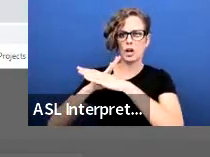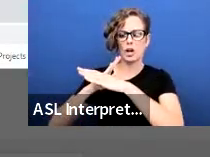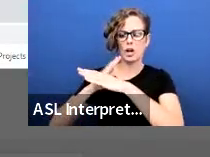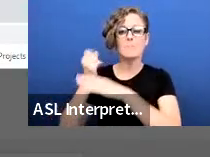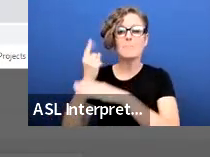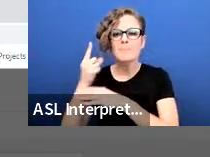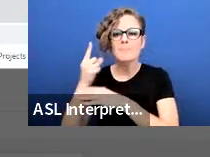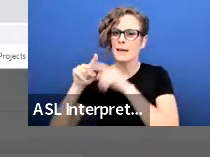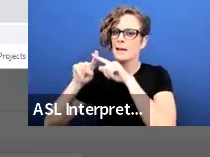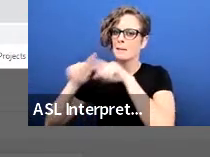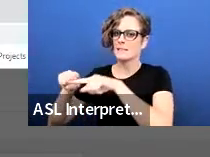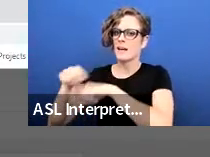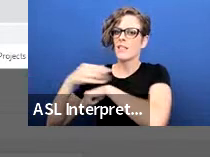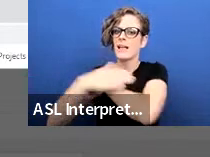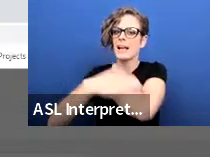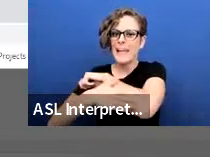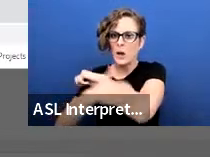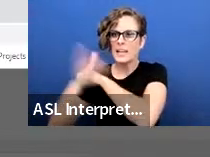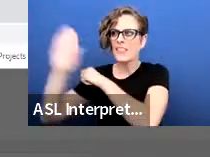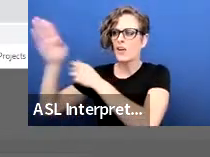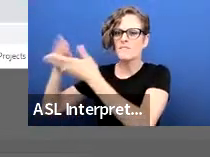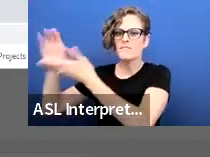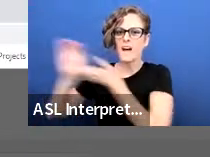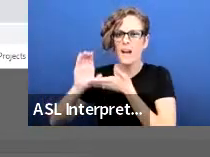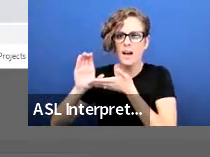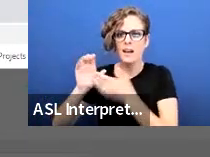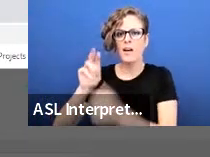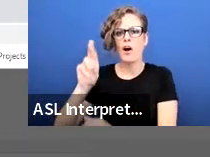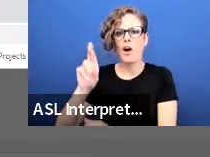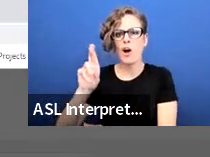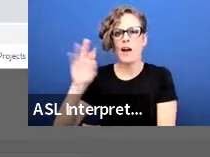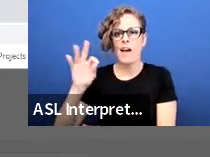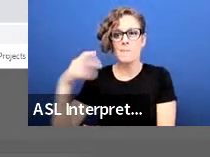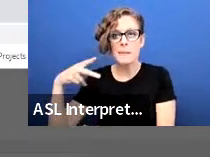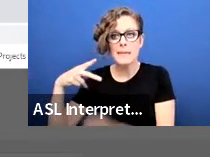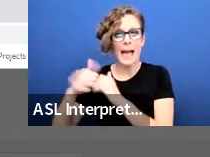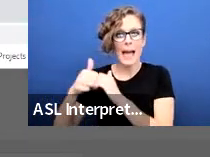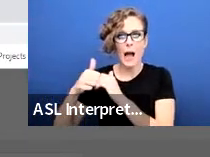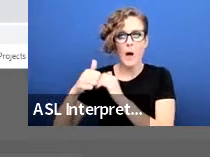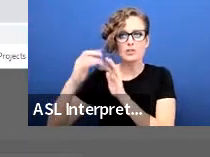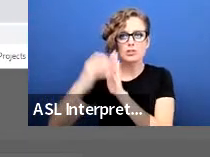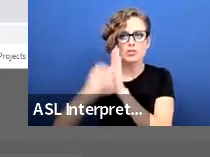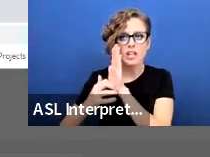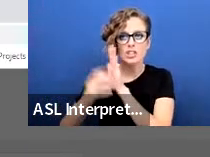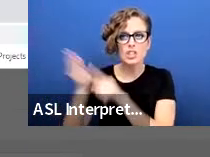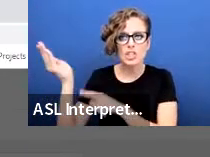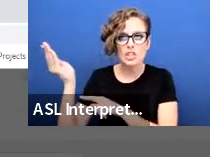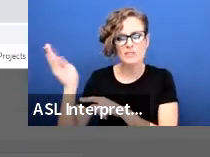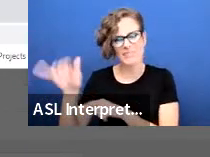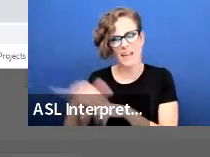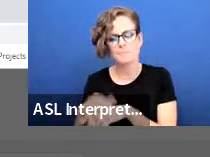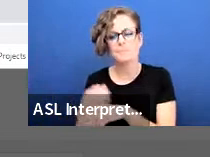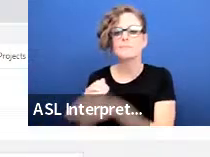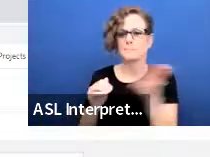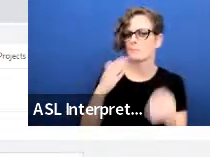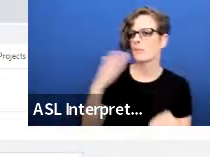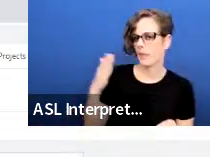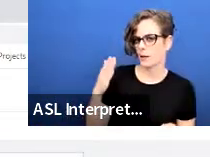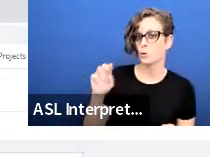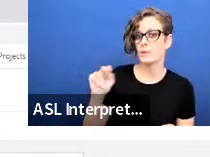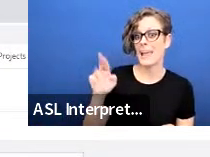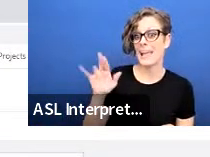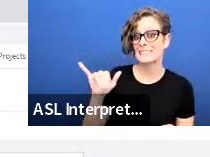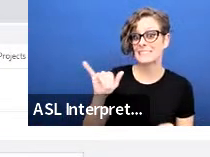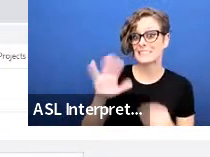way resources and RFPs get structured and all of that. Yes, sir. Thank you for that. Nancy, if we could move on to question number